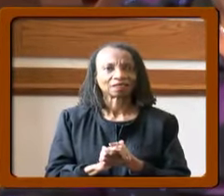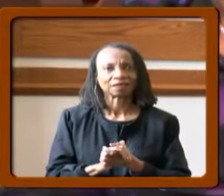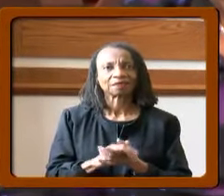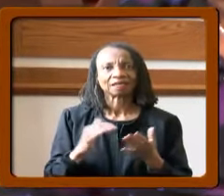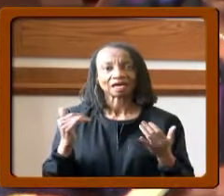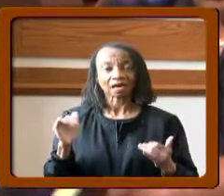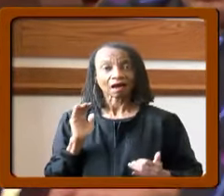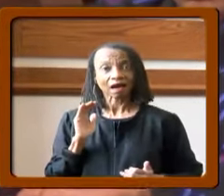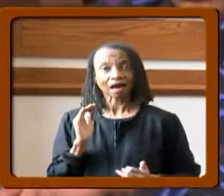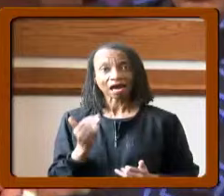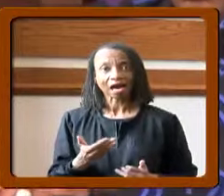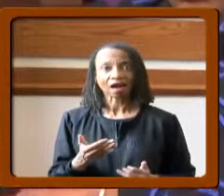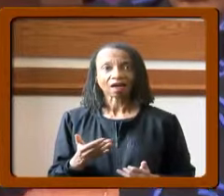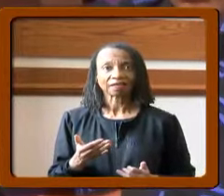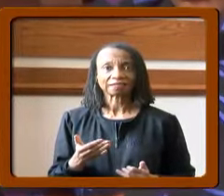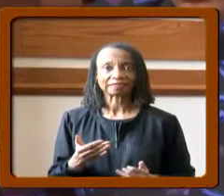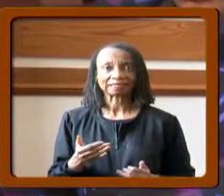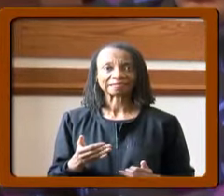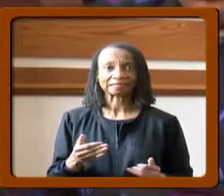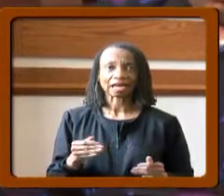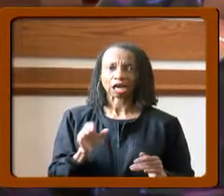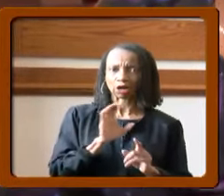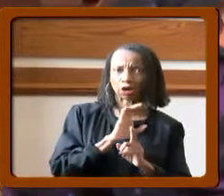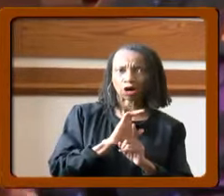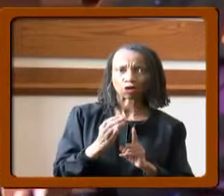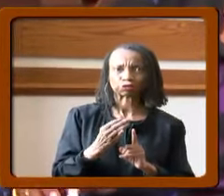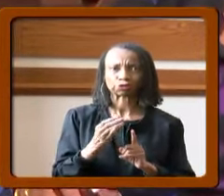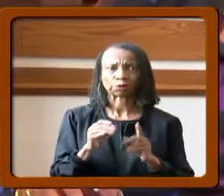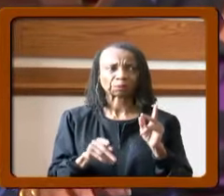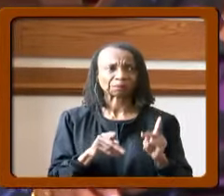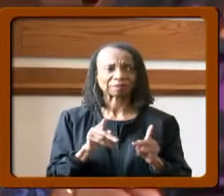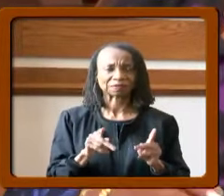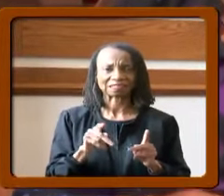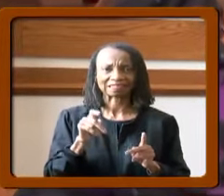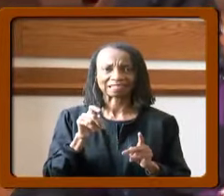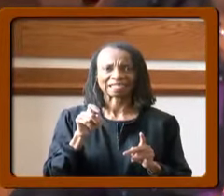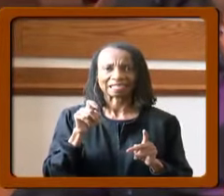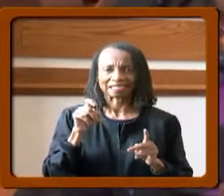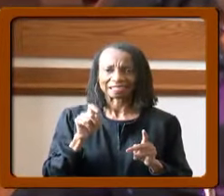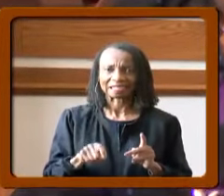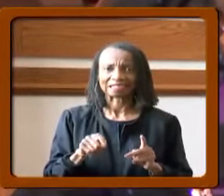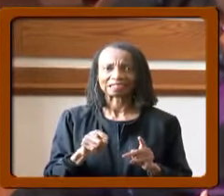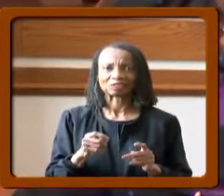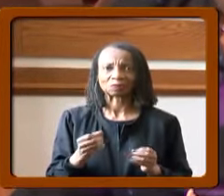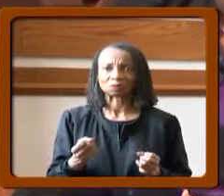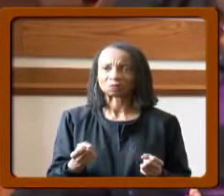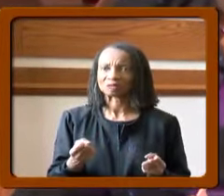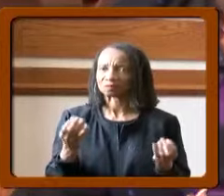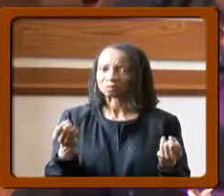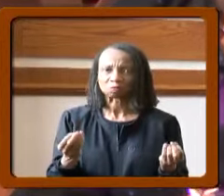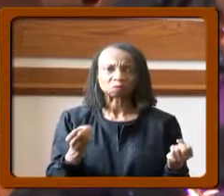Ours is a chattering culture where people need never shut up.